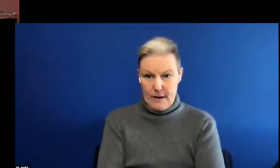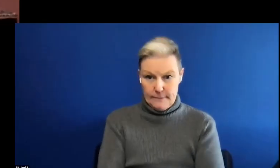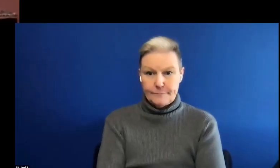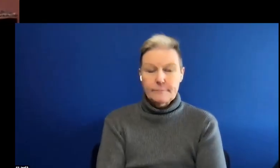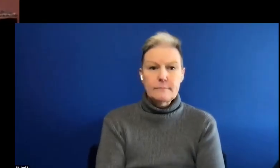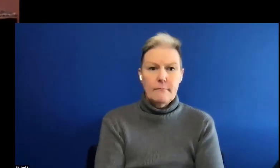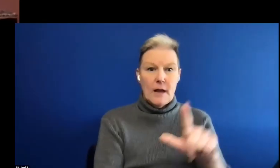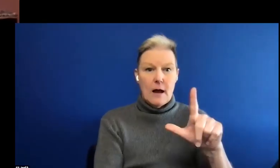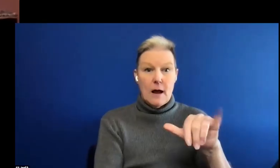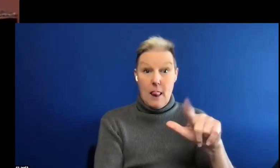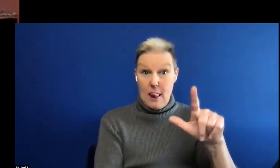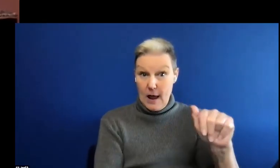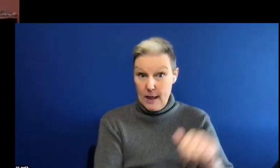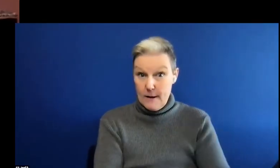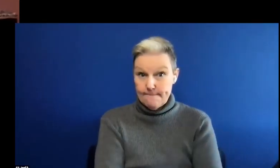Is it Lila?